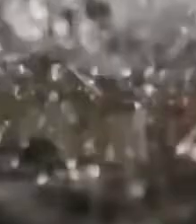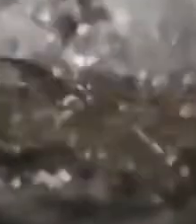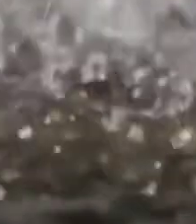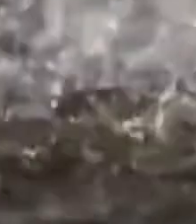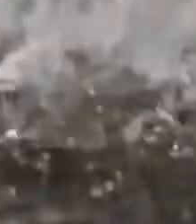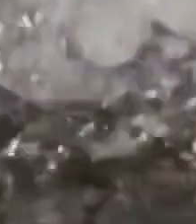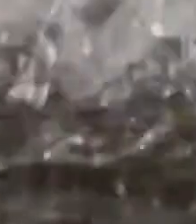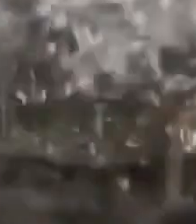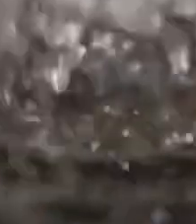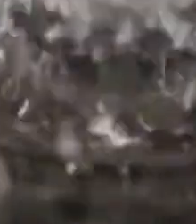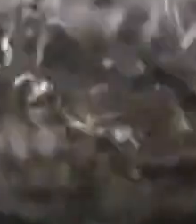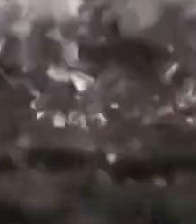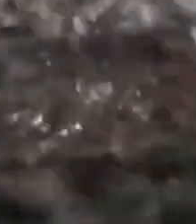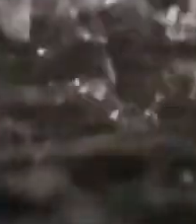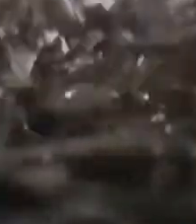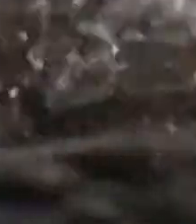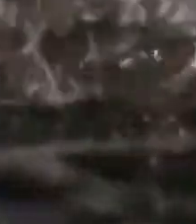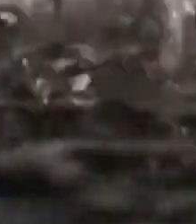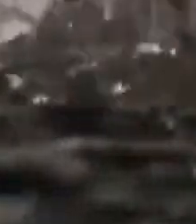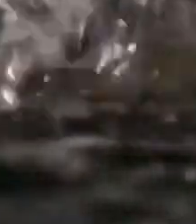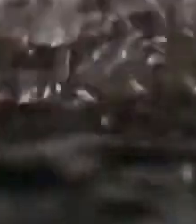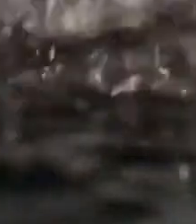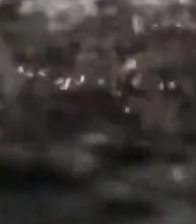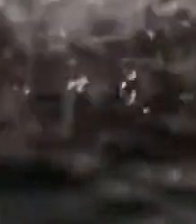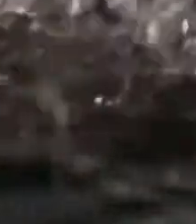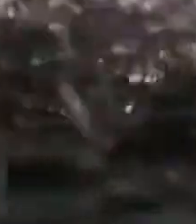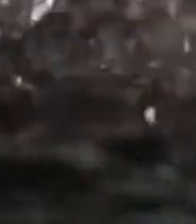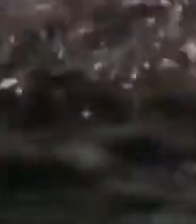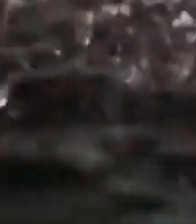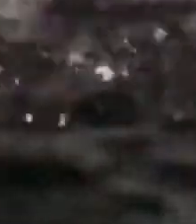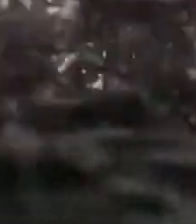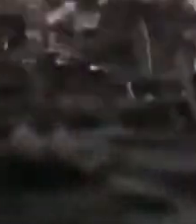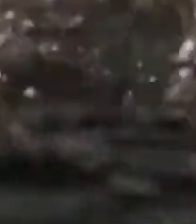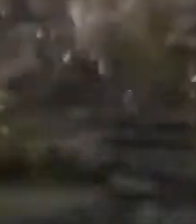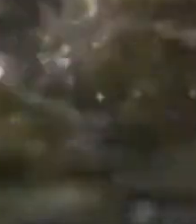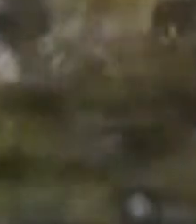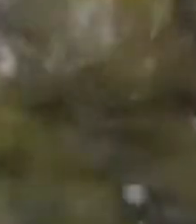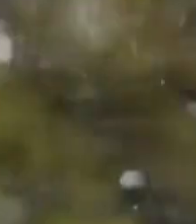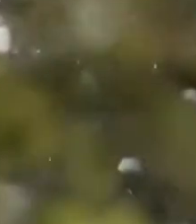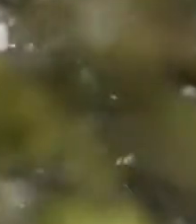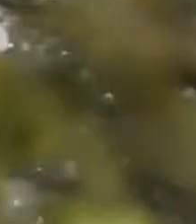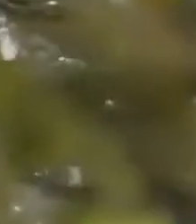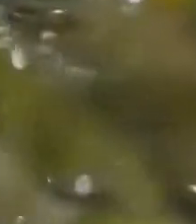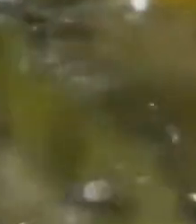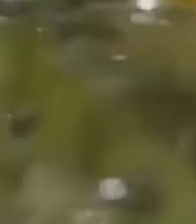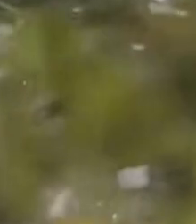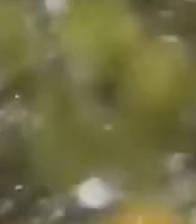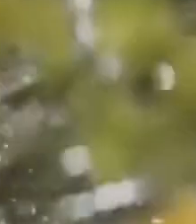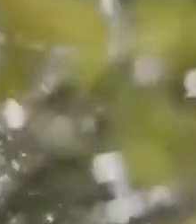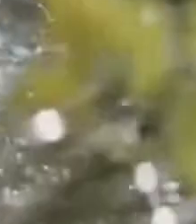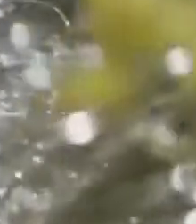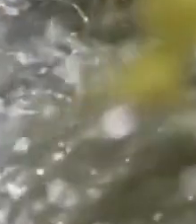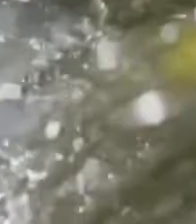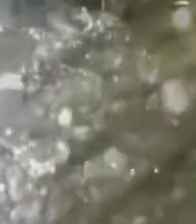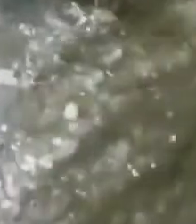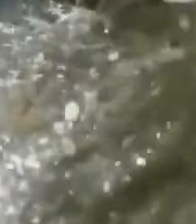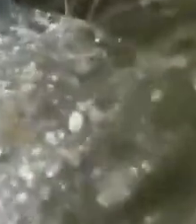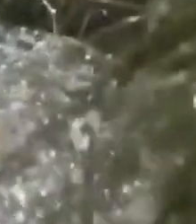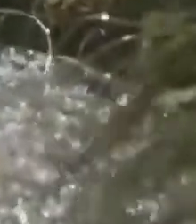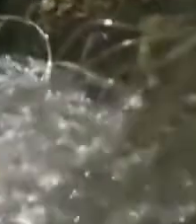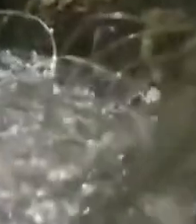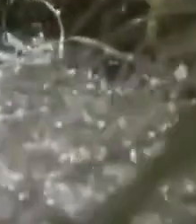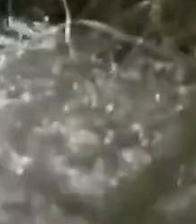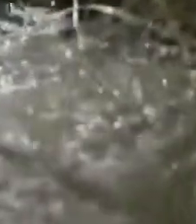the wall. Like the drip, drip, drip of the raindrops, when the summer shower is through. So a voice within